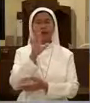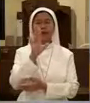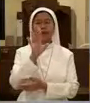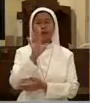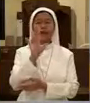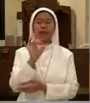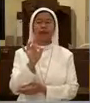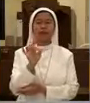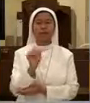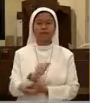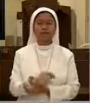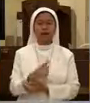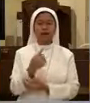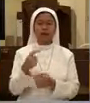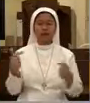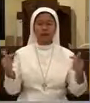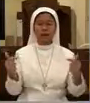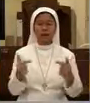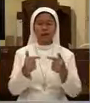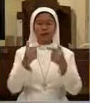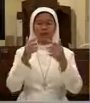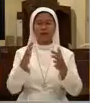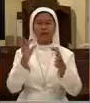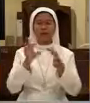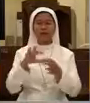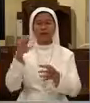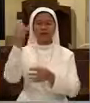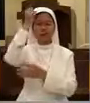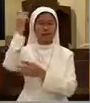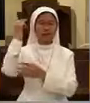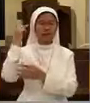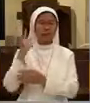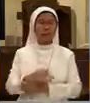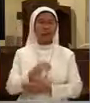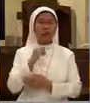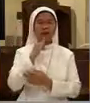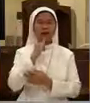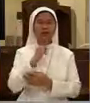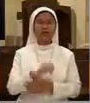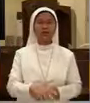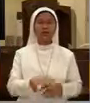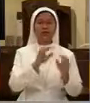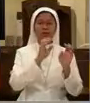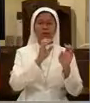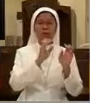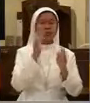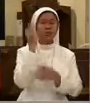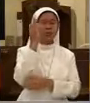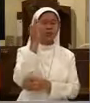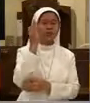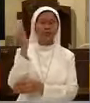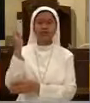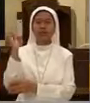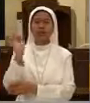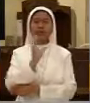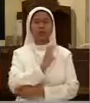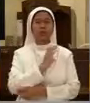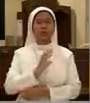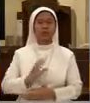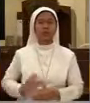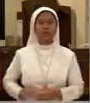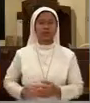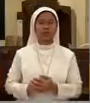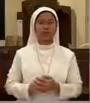the enemies of St. Paul were preaching Christ, but the Christ which